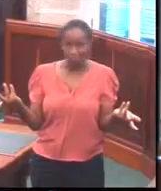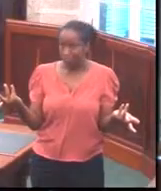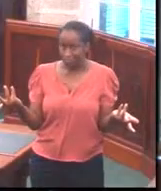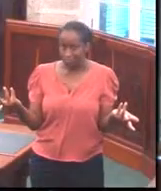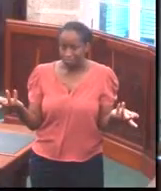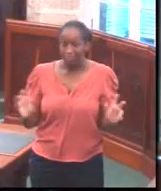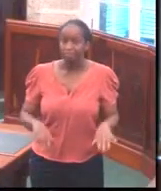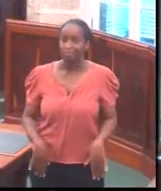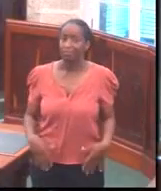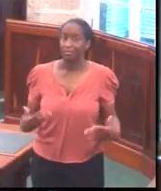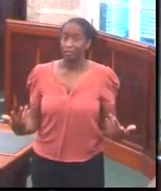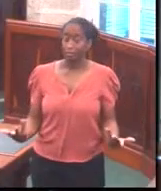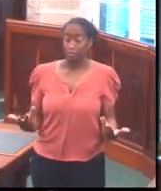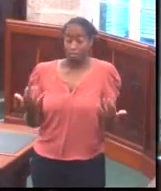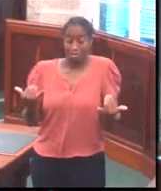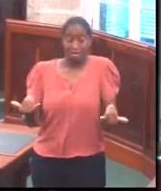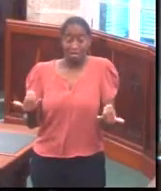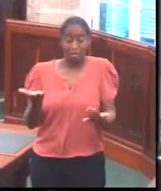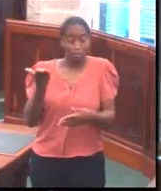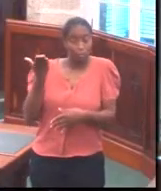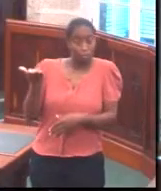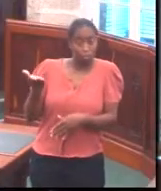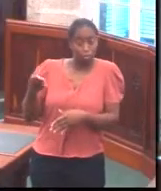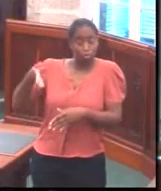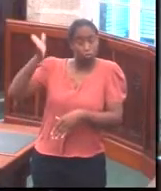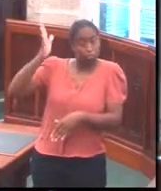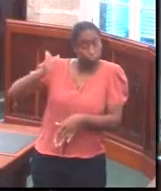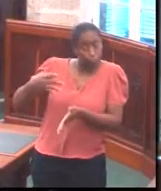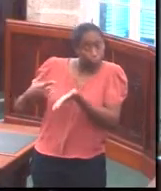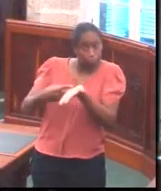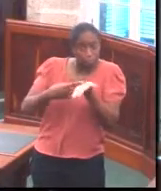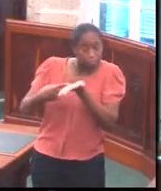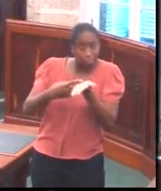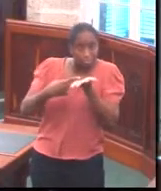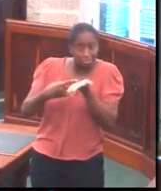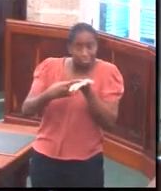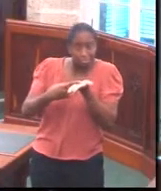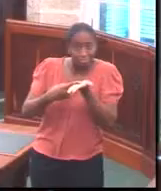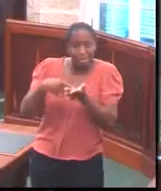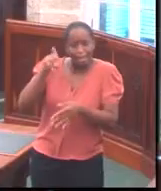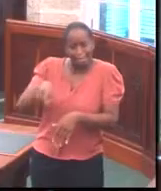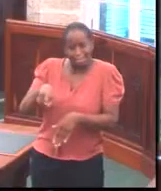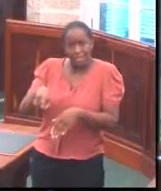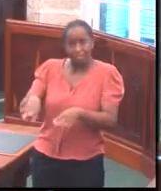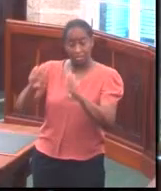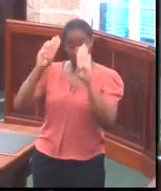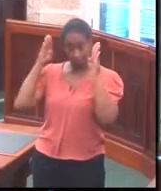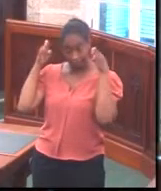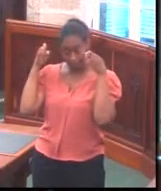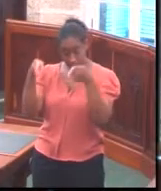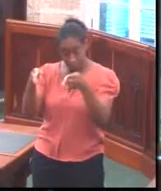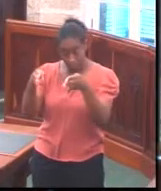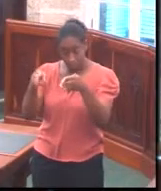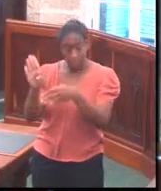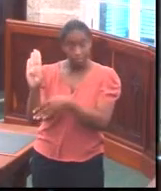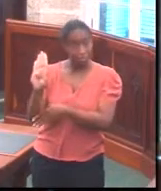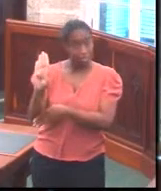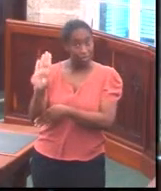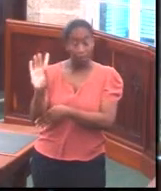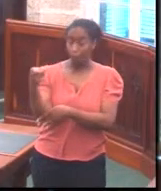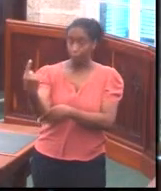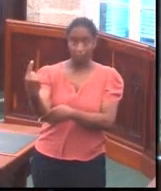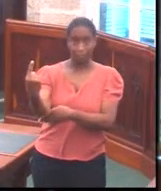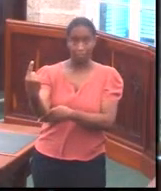be, has to be, only related to B. So if honourable can speak to B